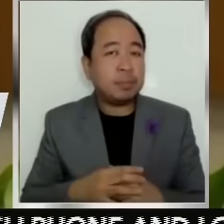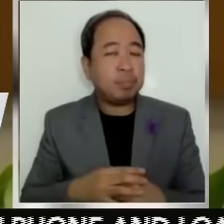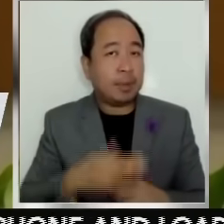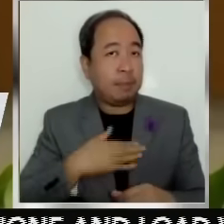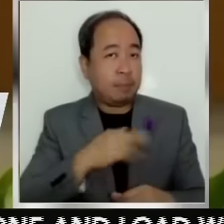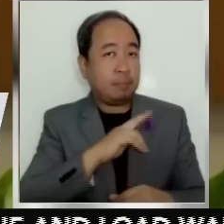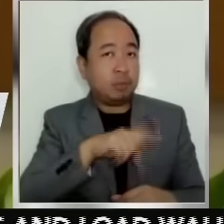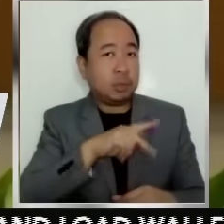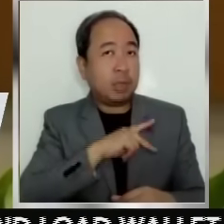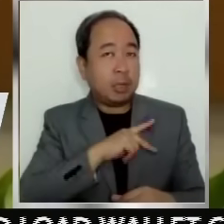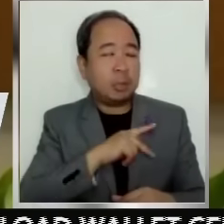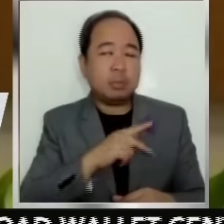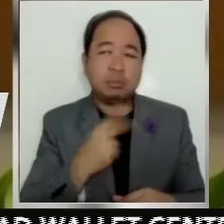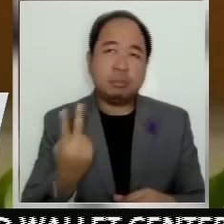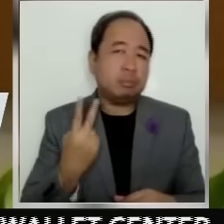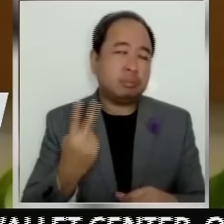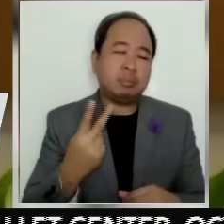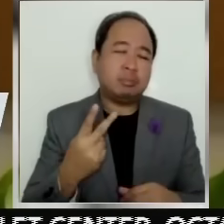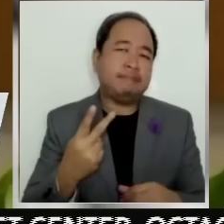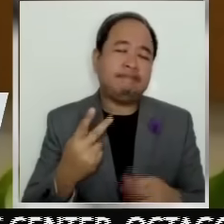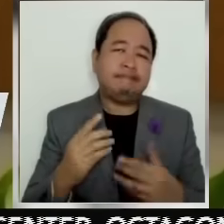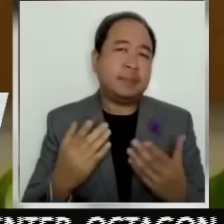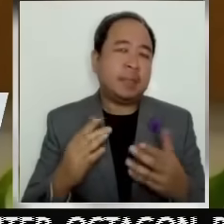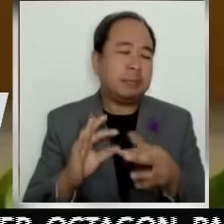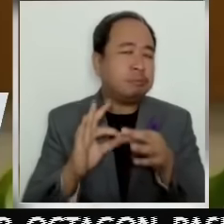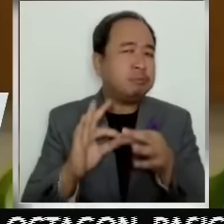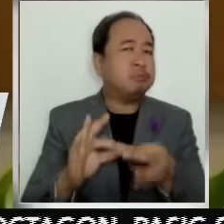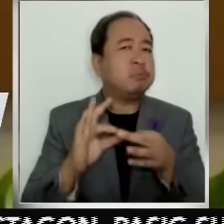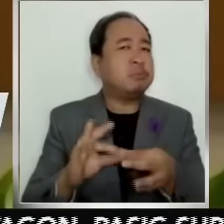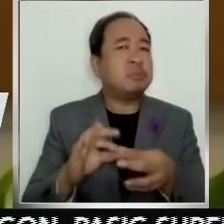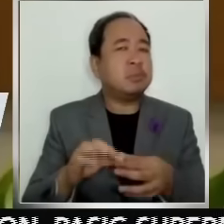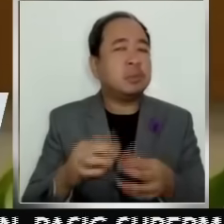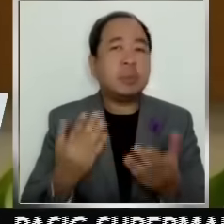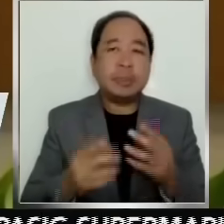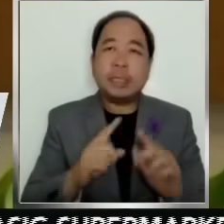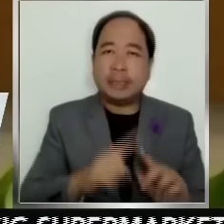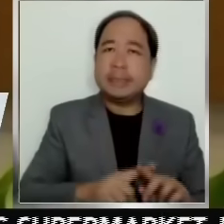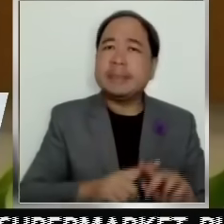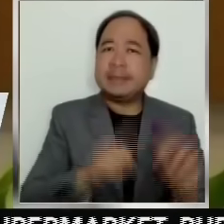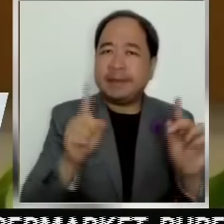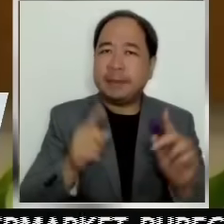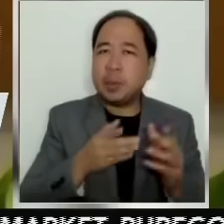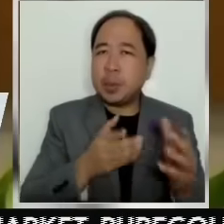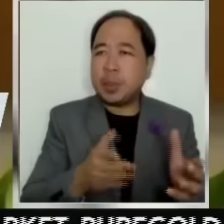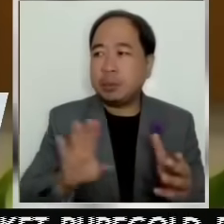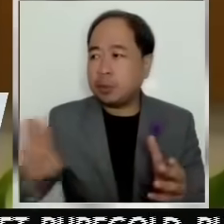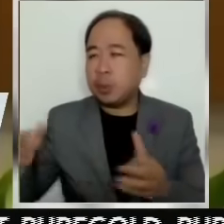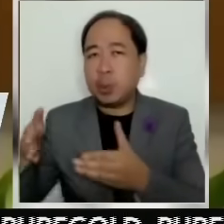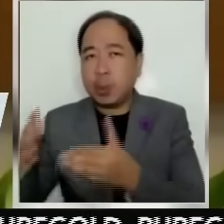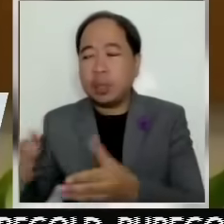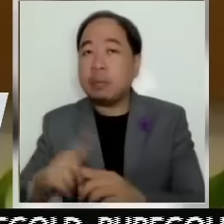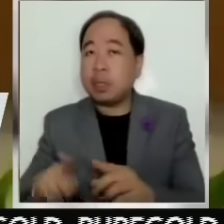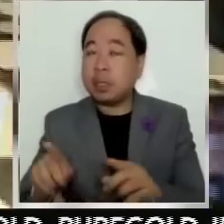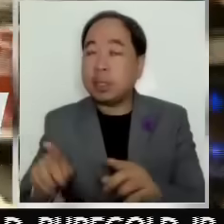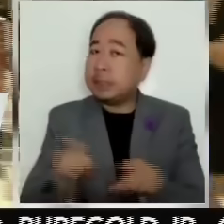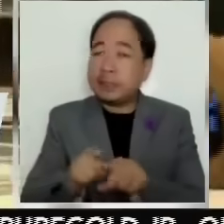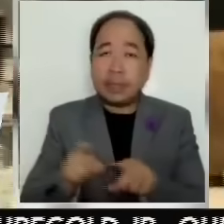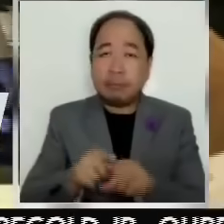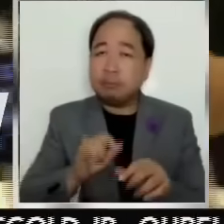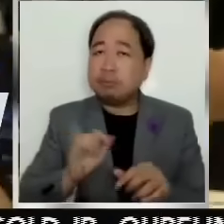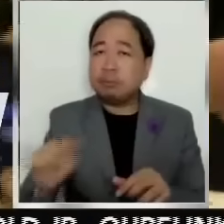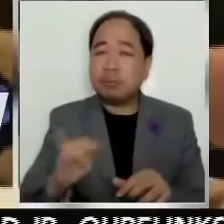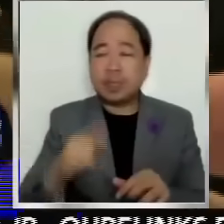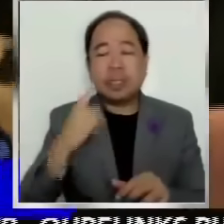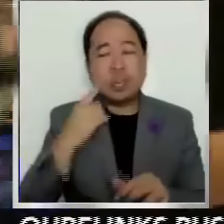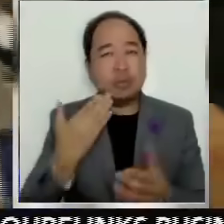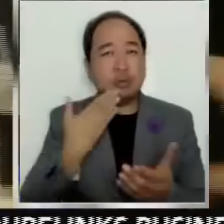get along very well. We are very different in many ways and we're very similar in many ways. But that makes for a good friendship. Mula rito